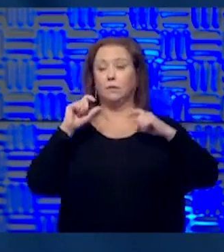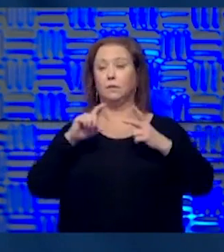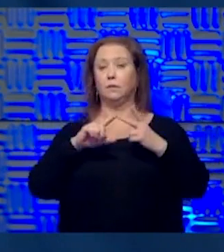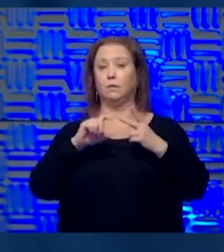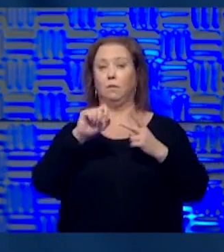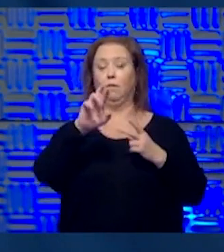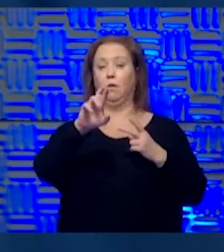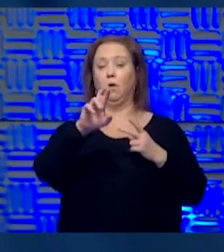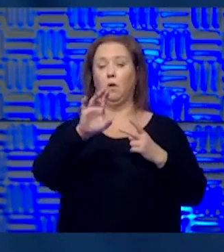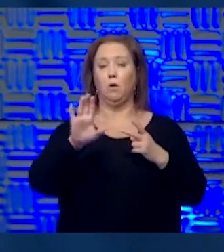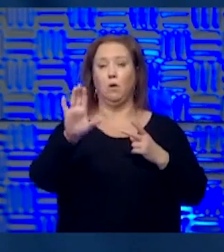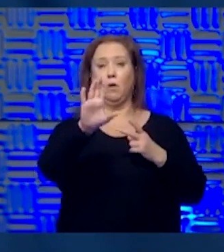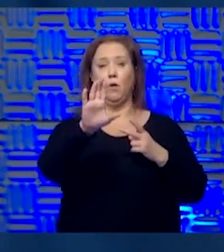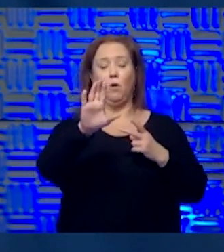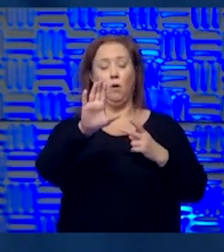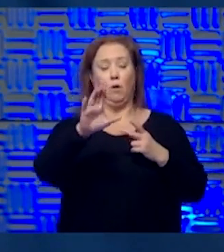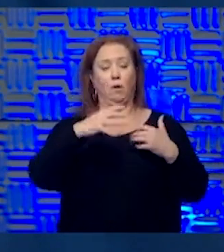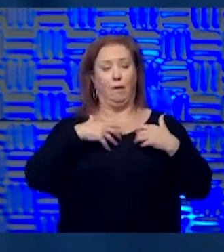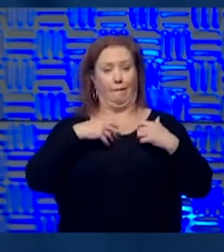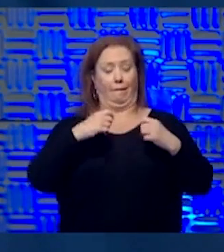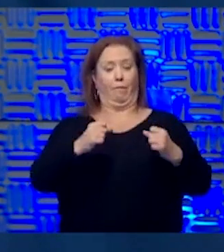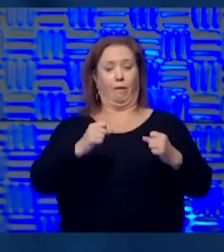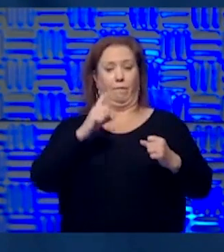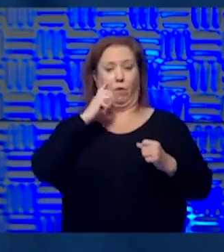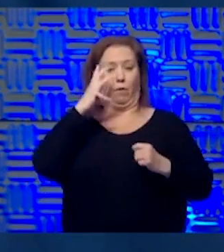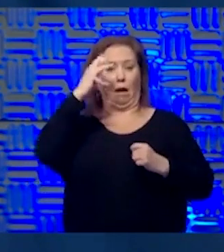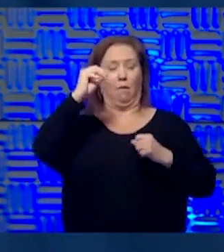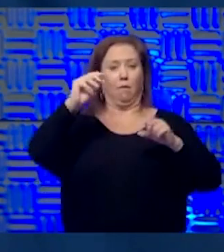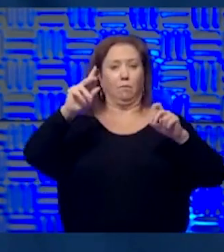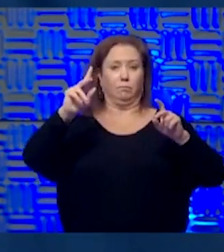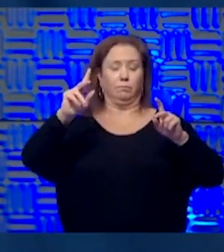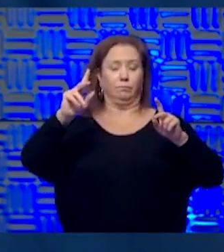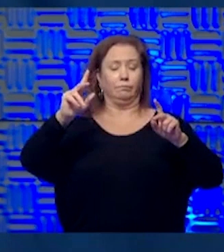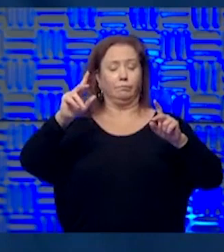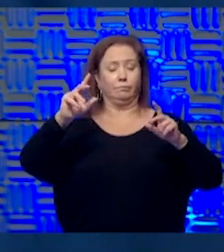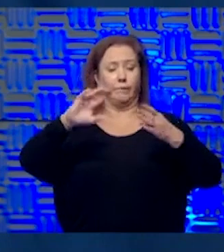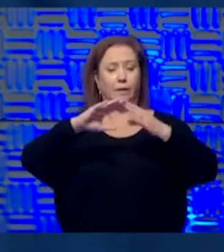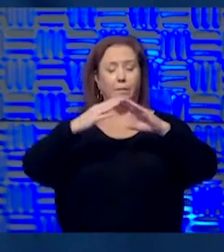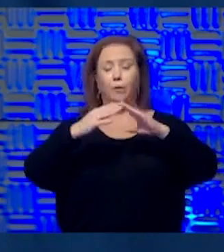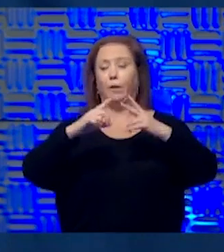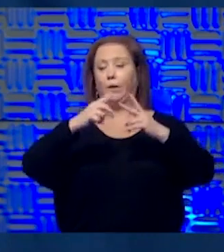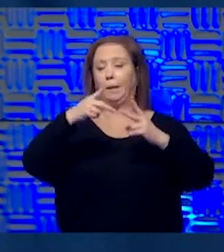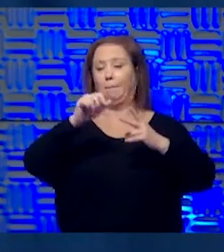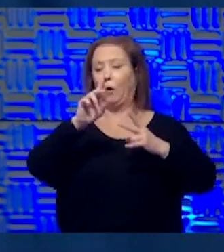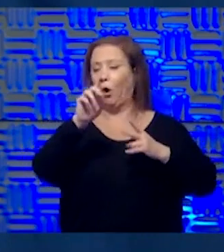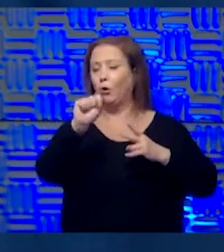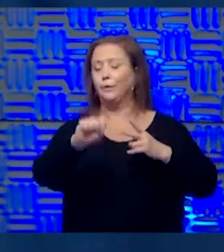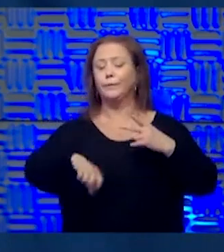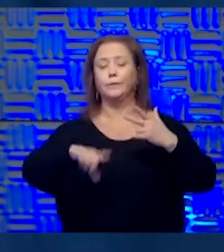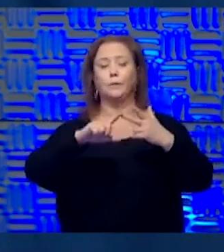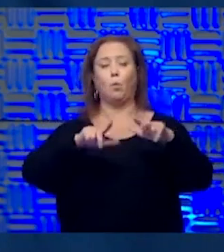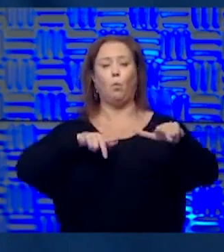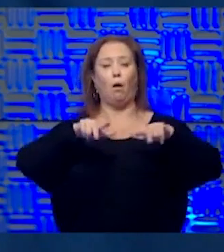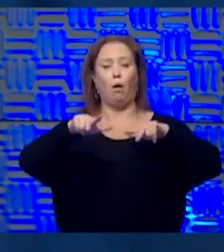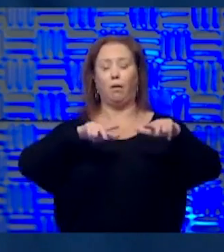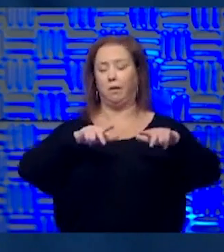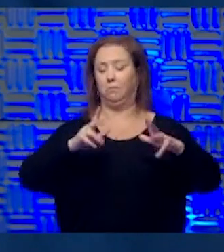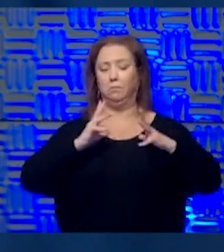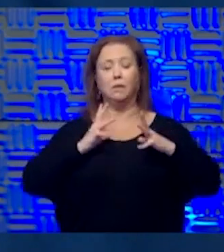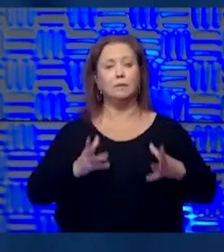your well-being, if you are out in public, if you're out at the parks, if you're riding your bike or walking, that's certainly